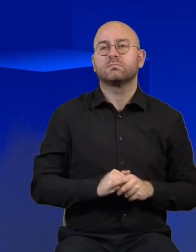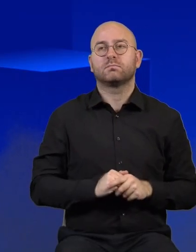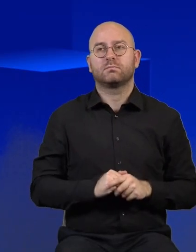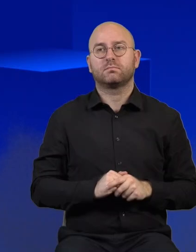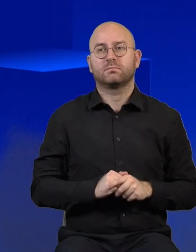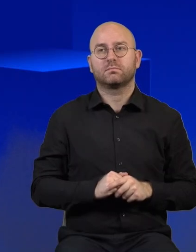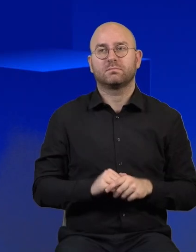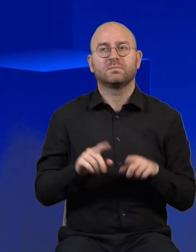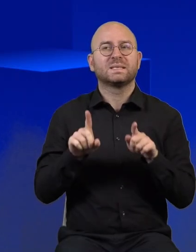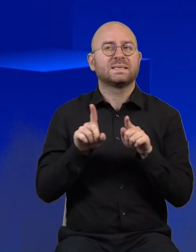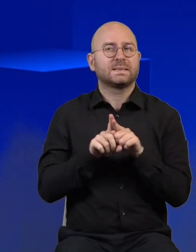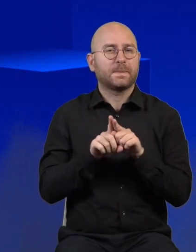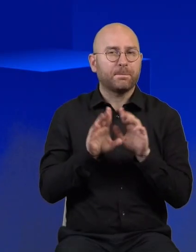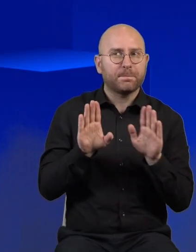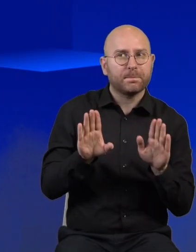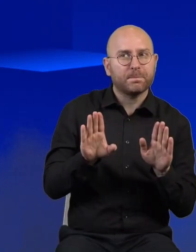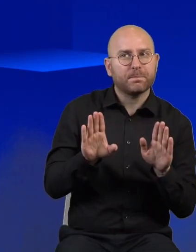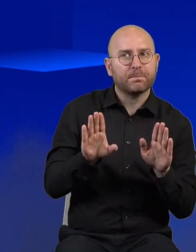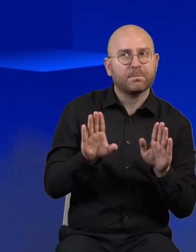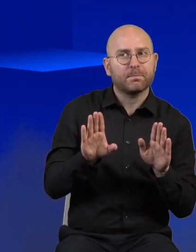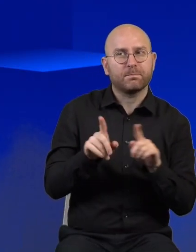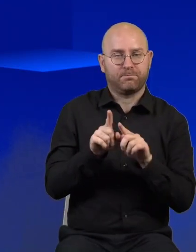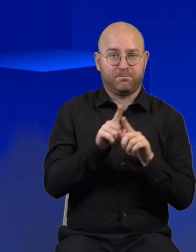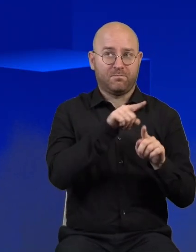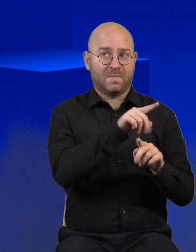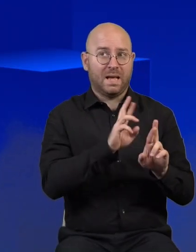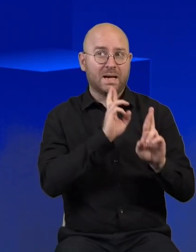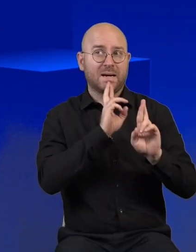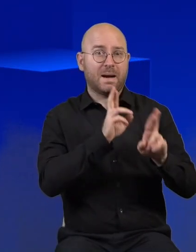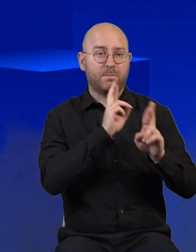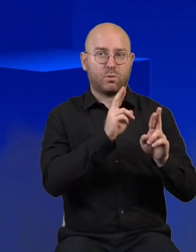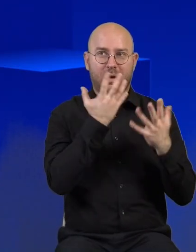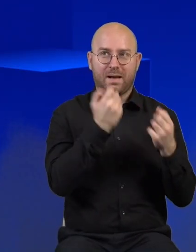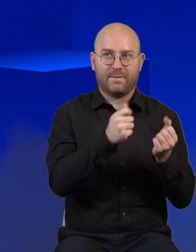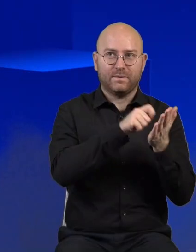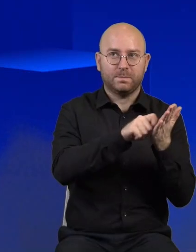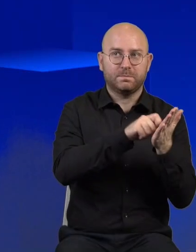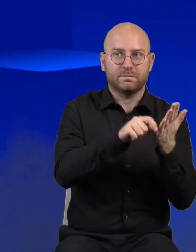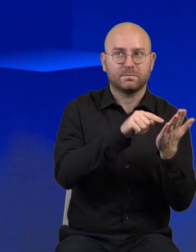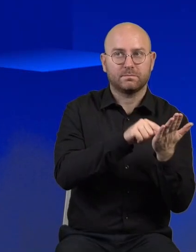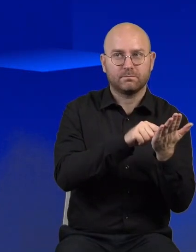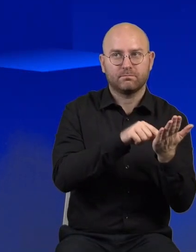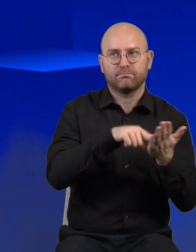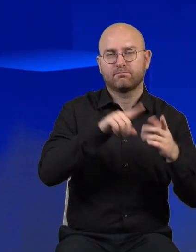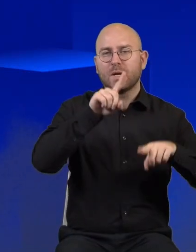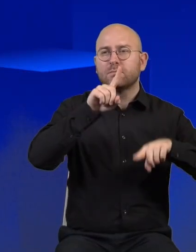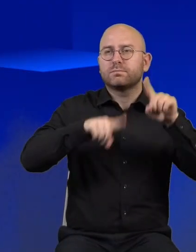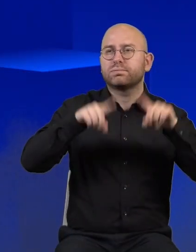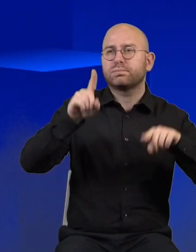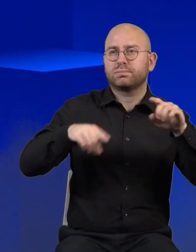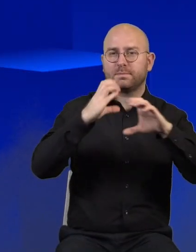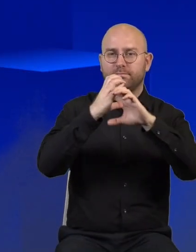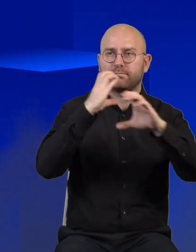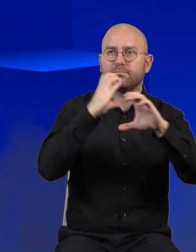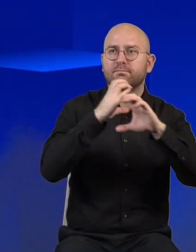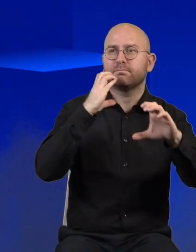report is about zero-emission vehicles. So how many do we have in member states?